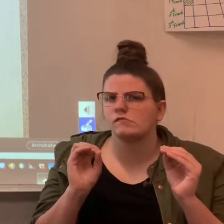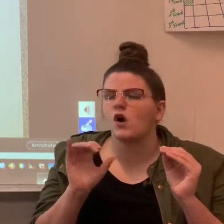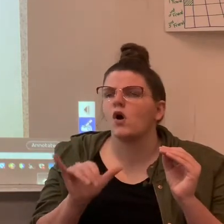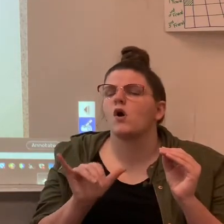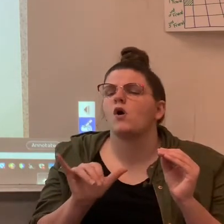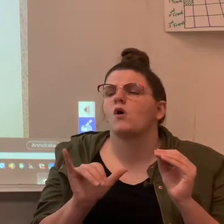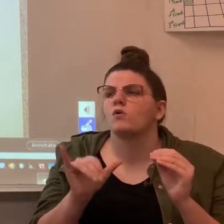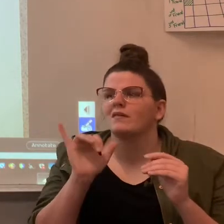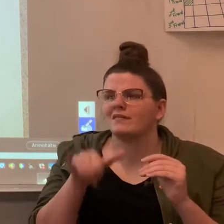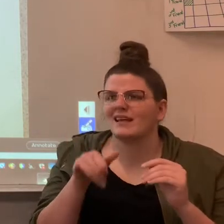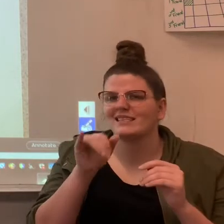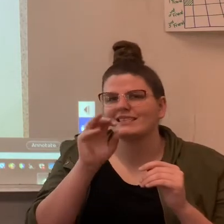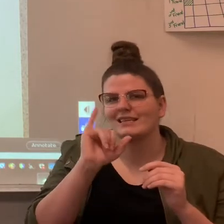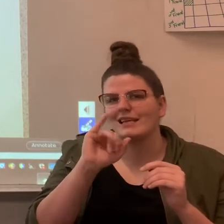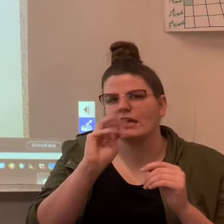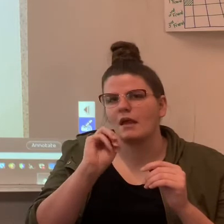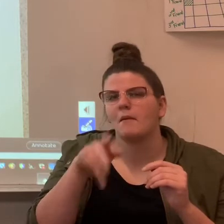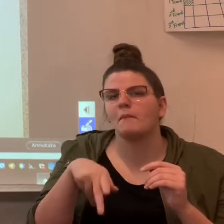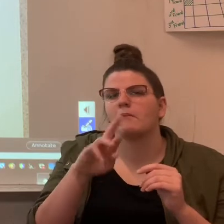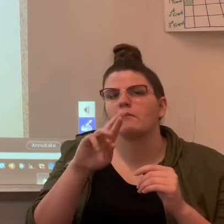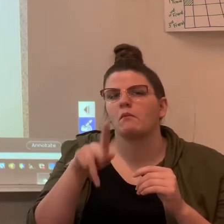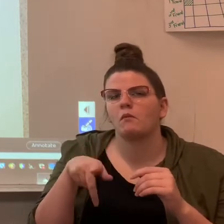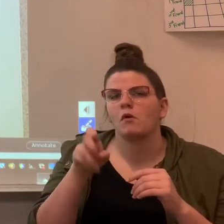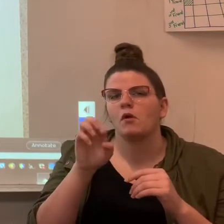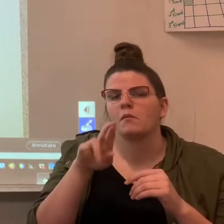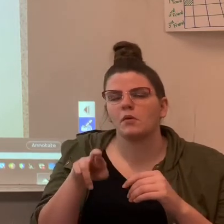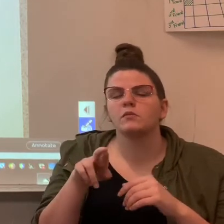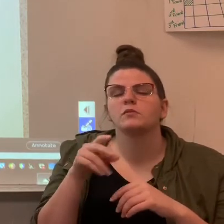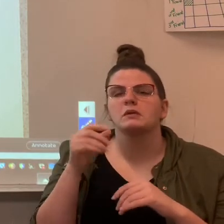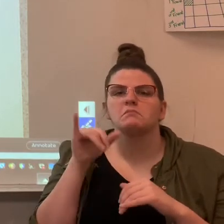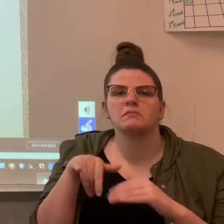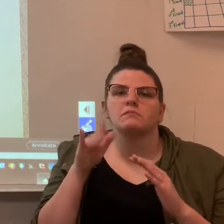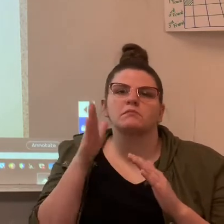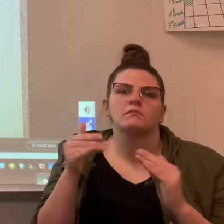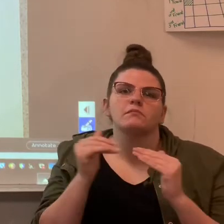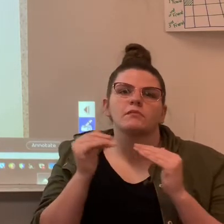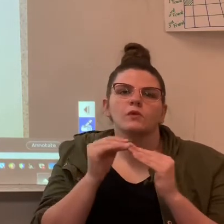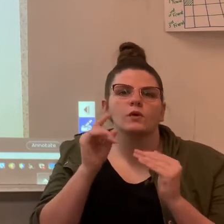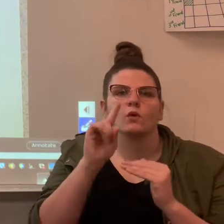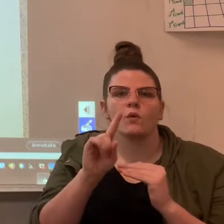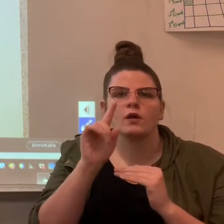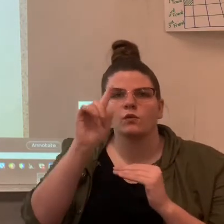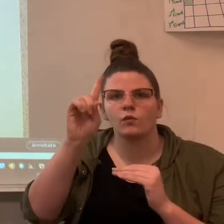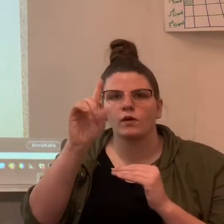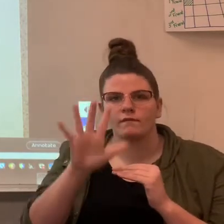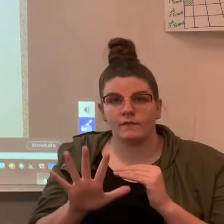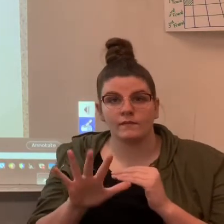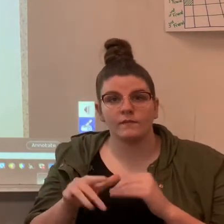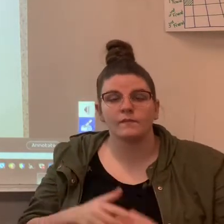Oh, this is an improper fraction, so this would equal 1 1/5.